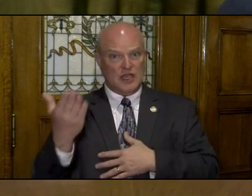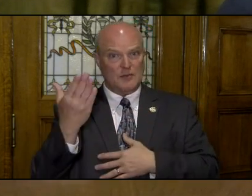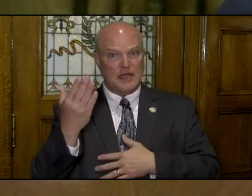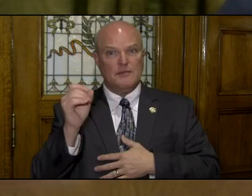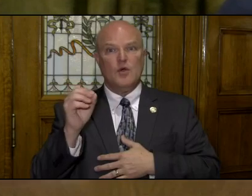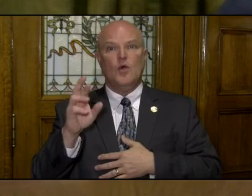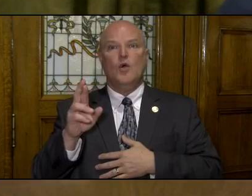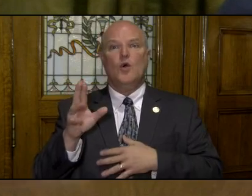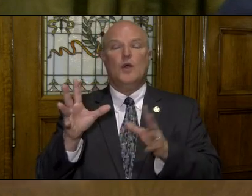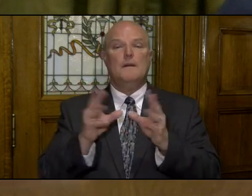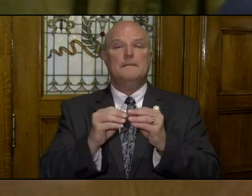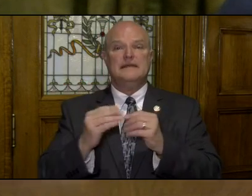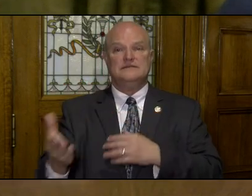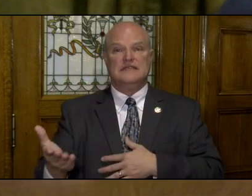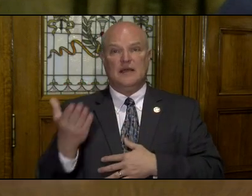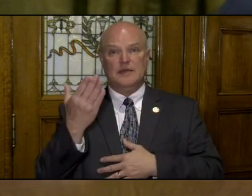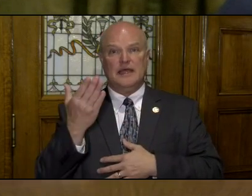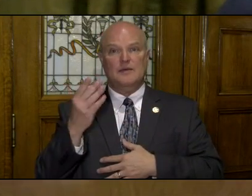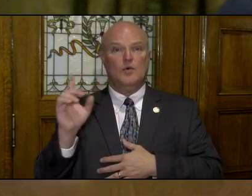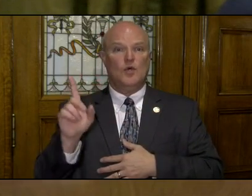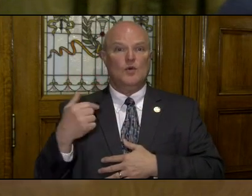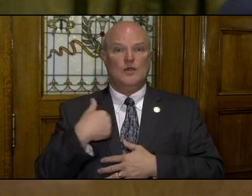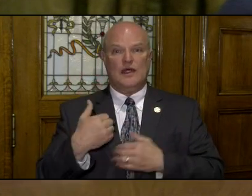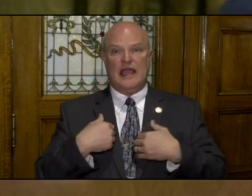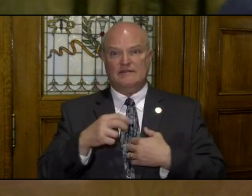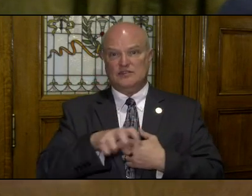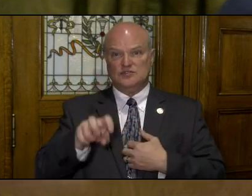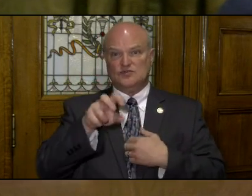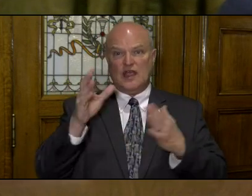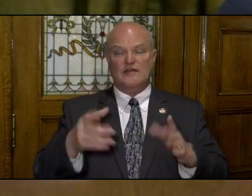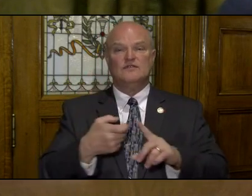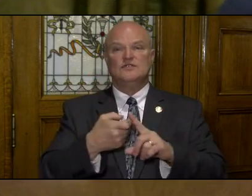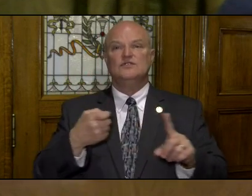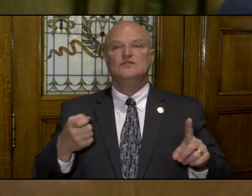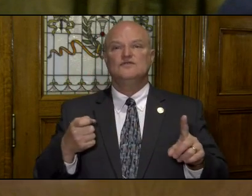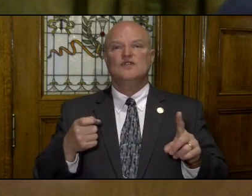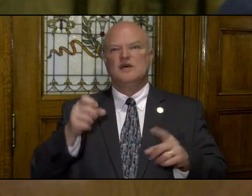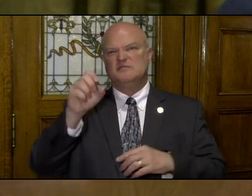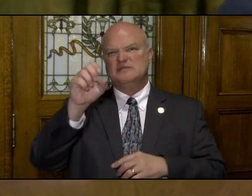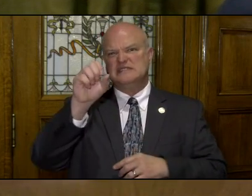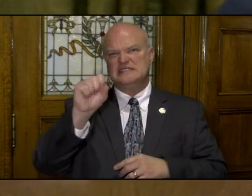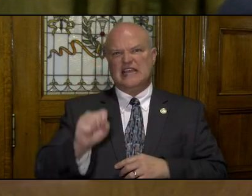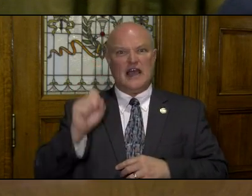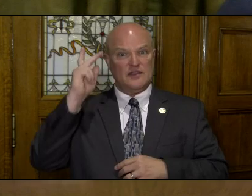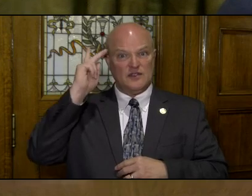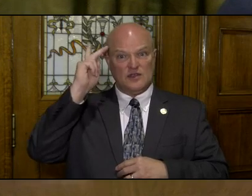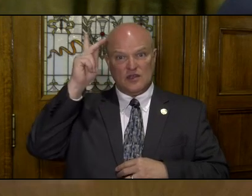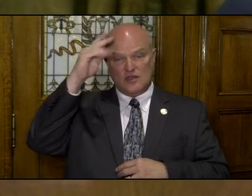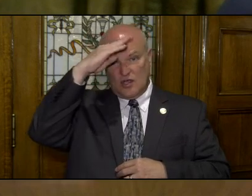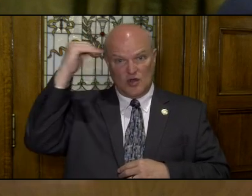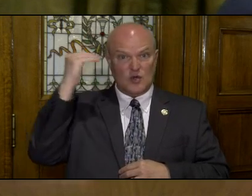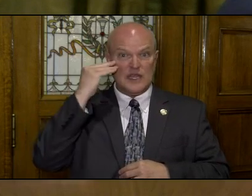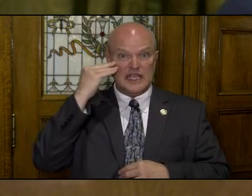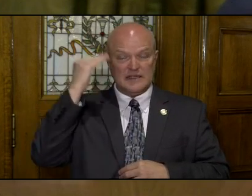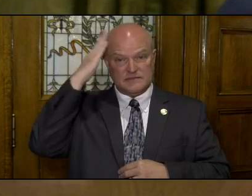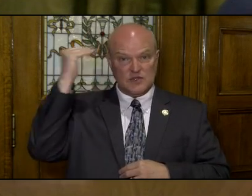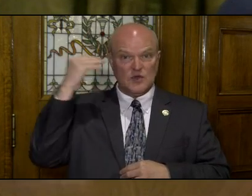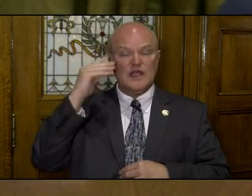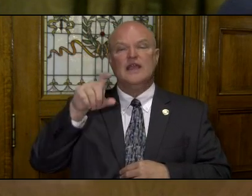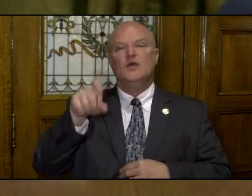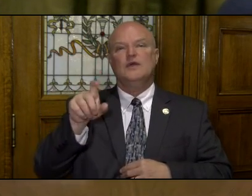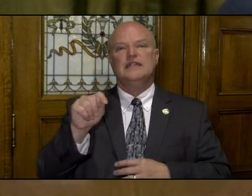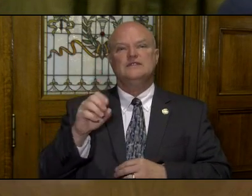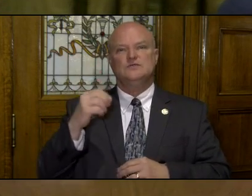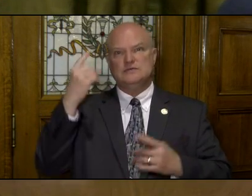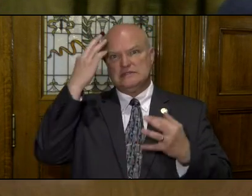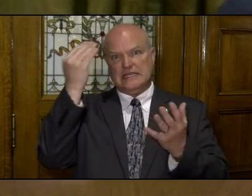up or a meeting that was coming up where we were having travelers from South Korea, then we need